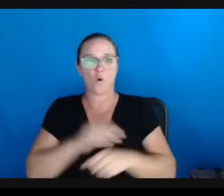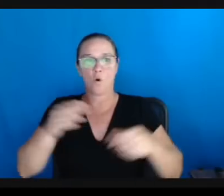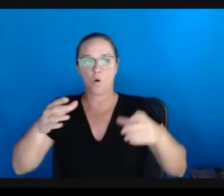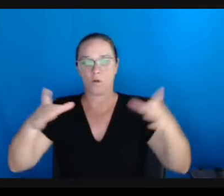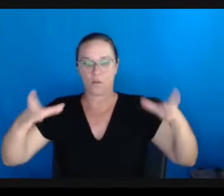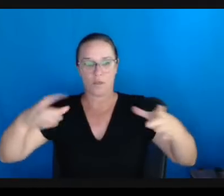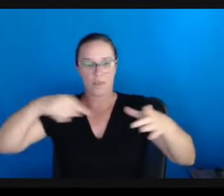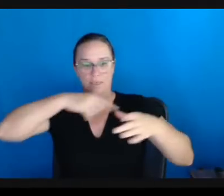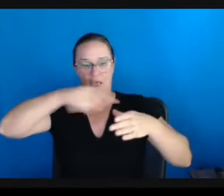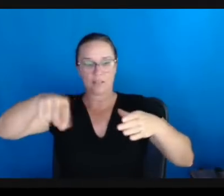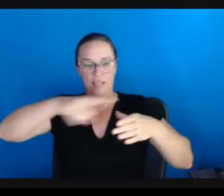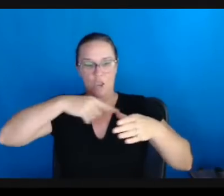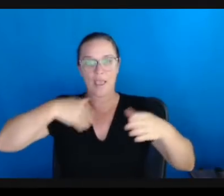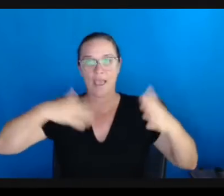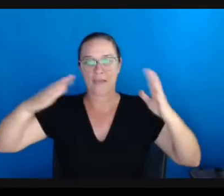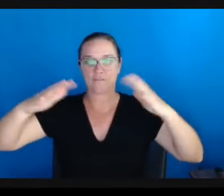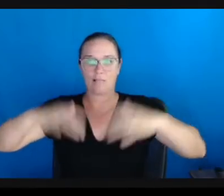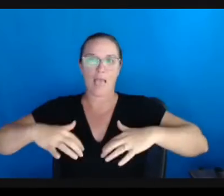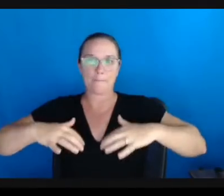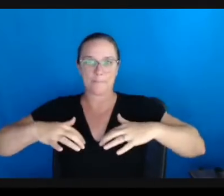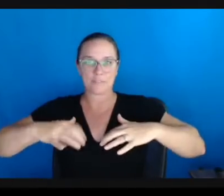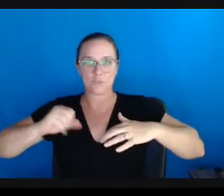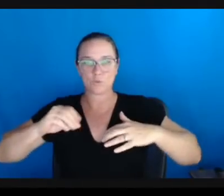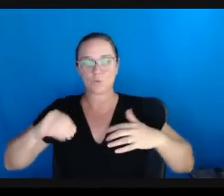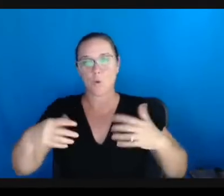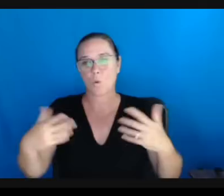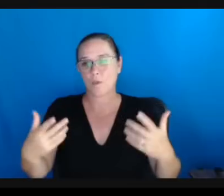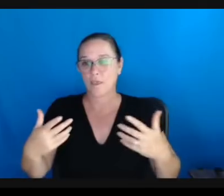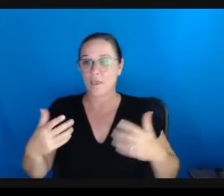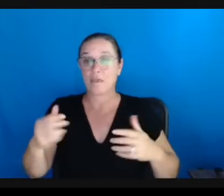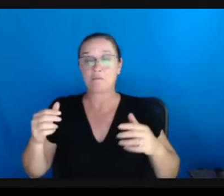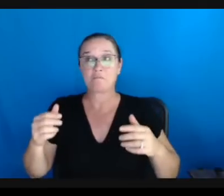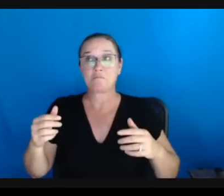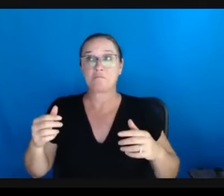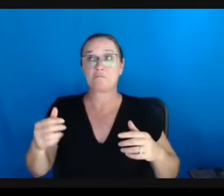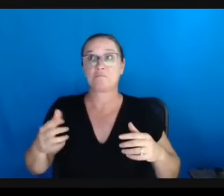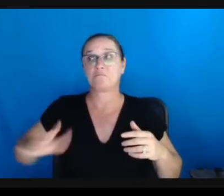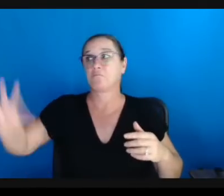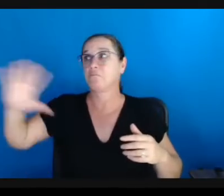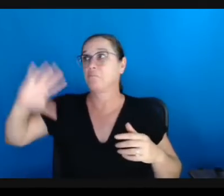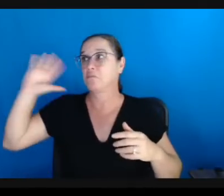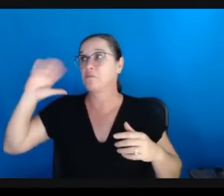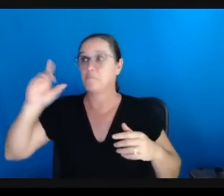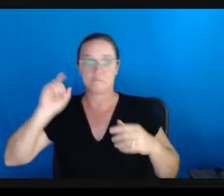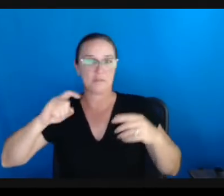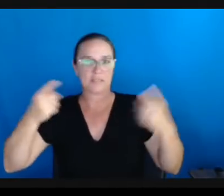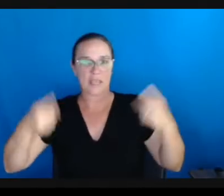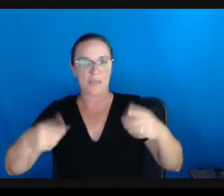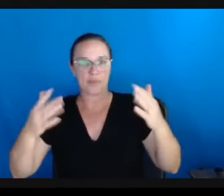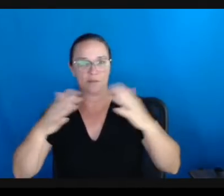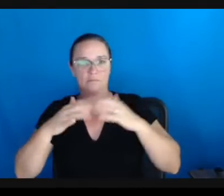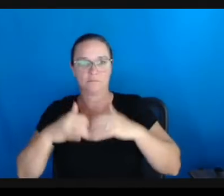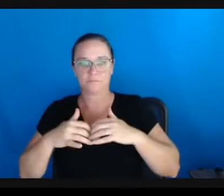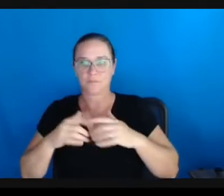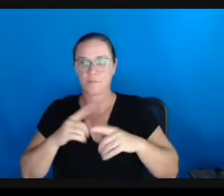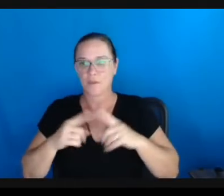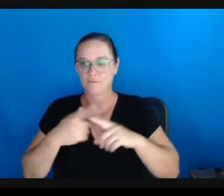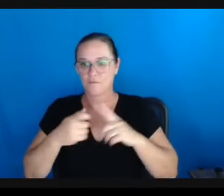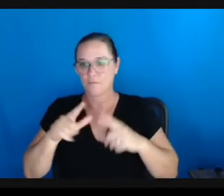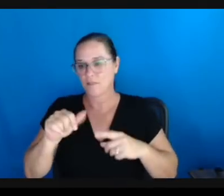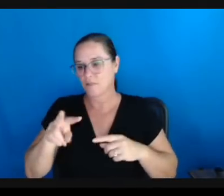So there certainly have been bigger collapses than we witnessed in 2018. But we believe almost all of them are from lava